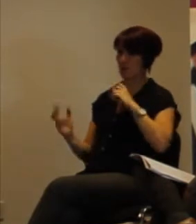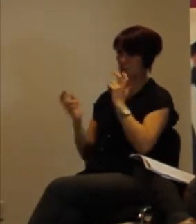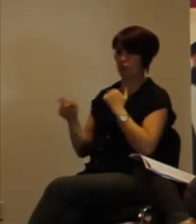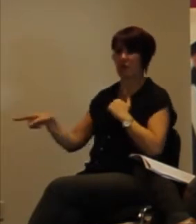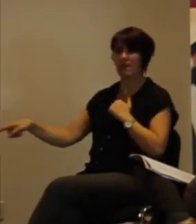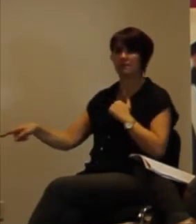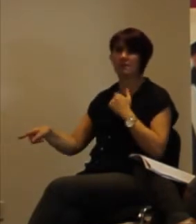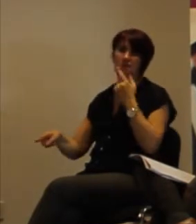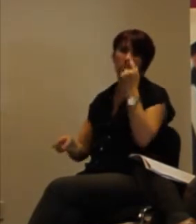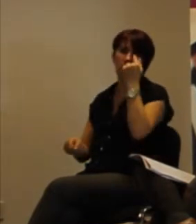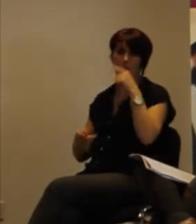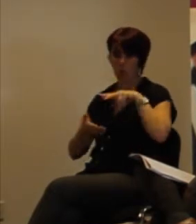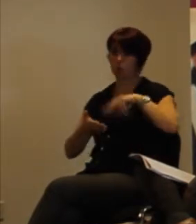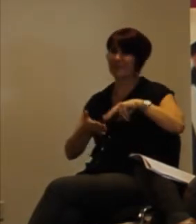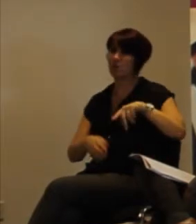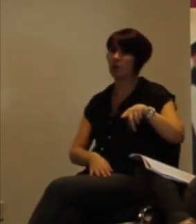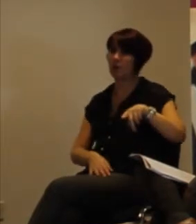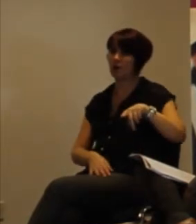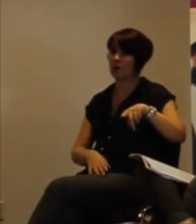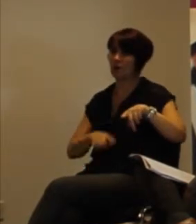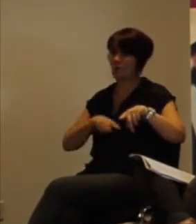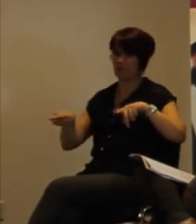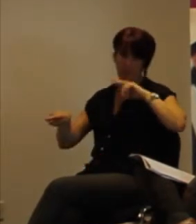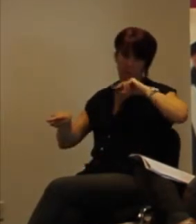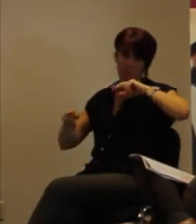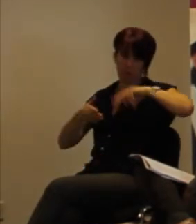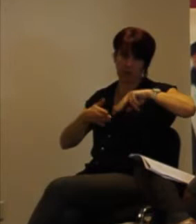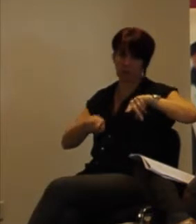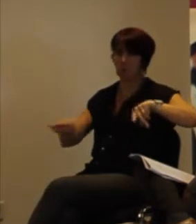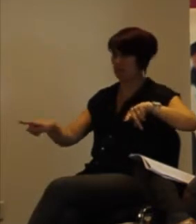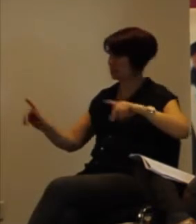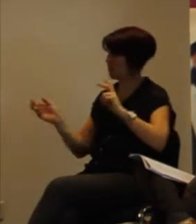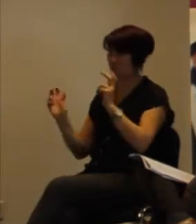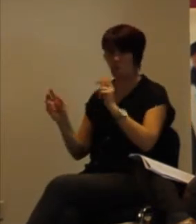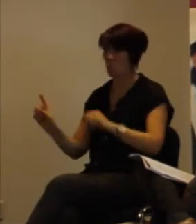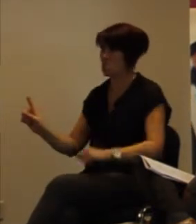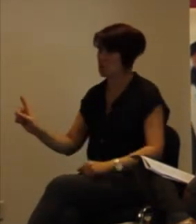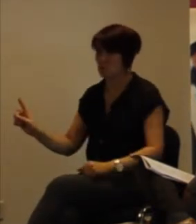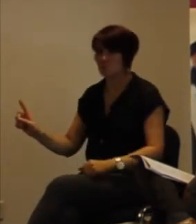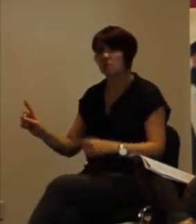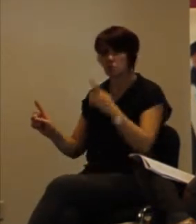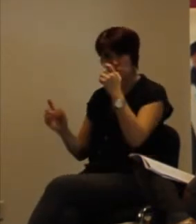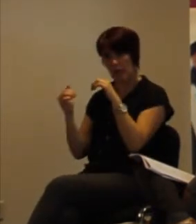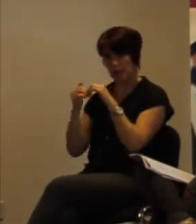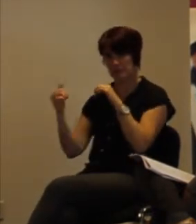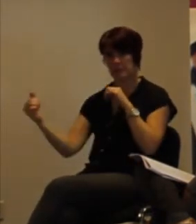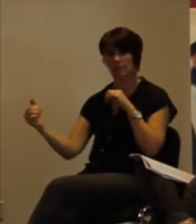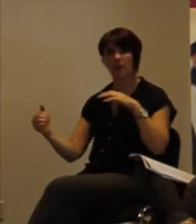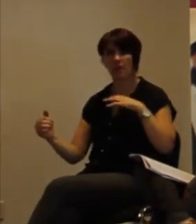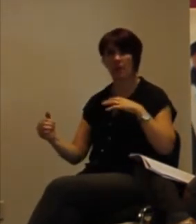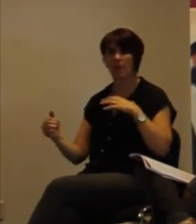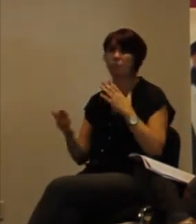that could disturb the other learners in the assessment. Now, as a principle, we'd like you to keep your